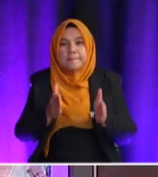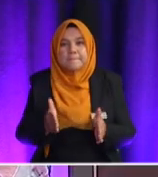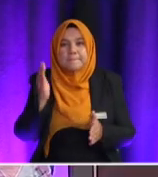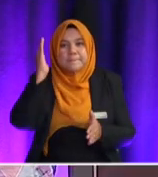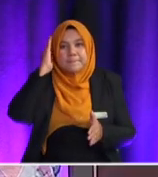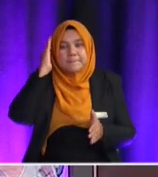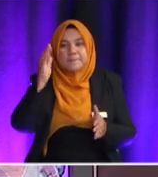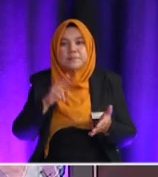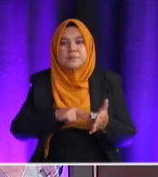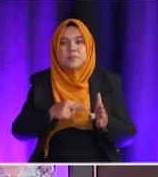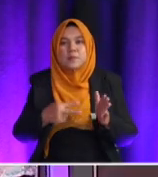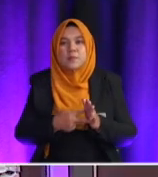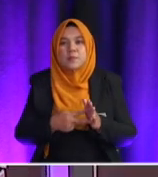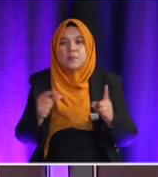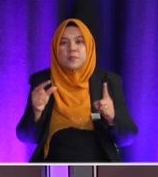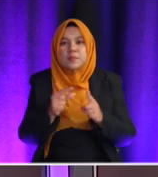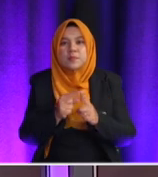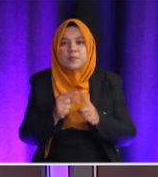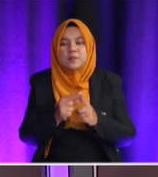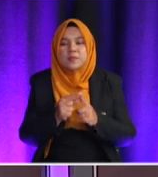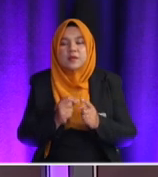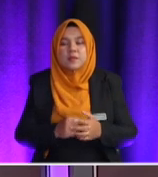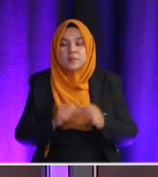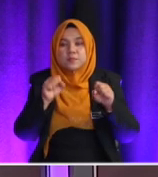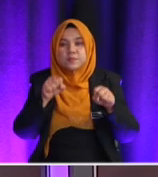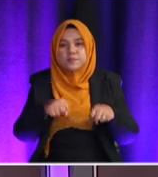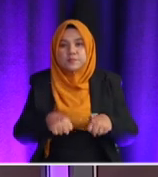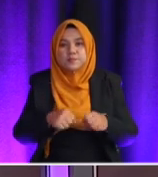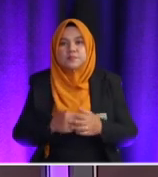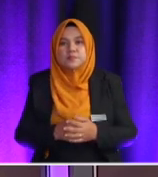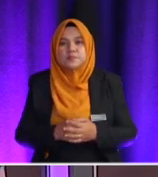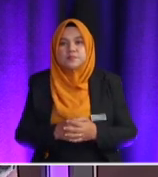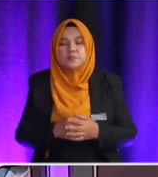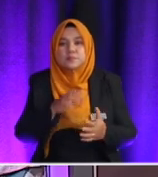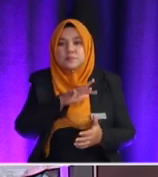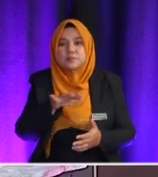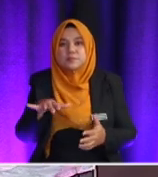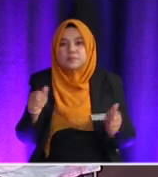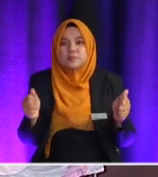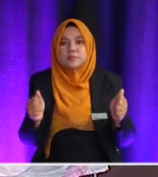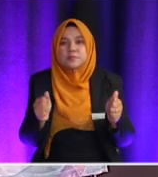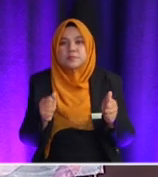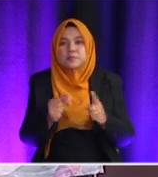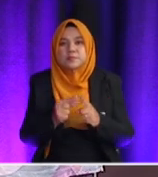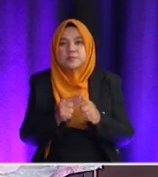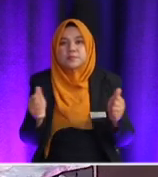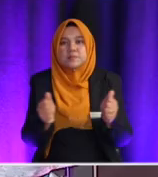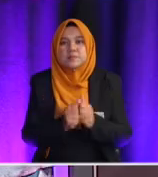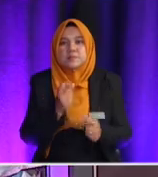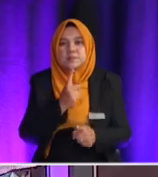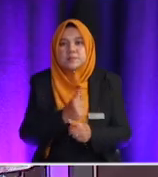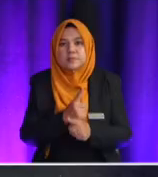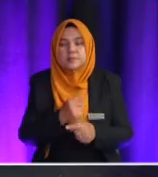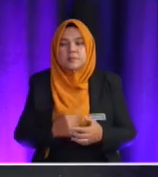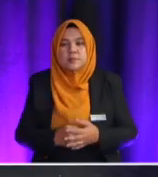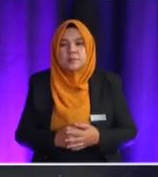the description here, and our pupils able to spell the word correctly, right. Which is very good. But I